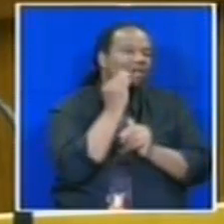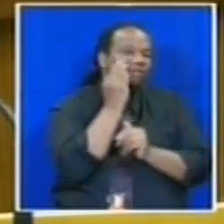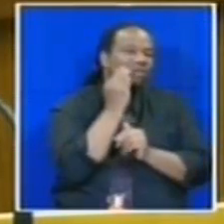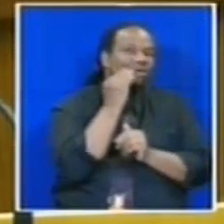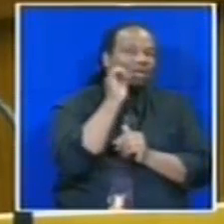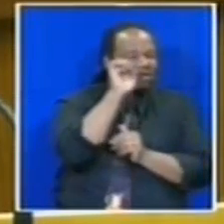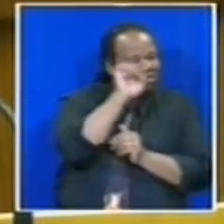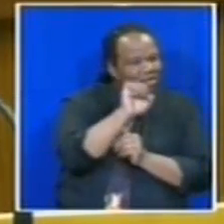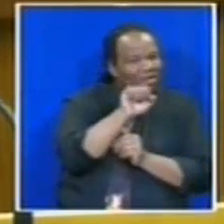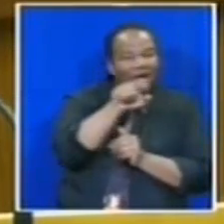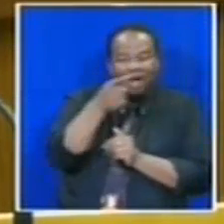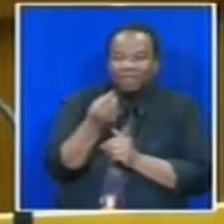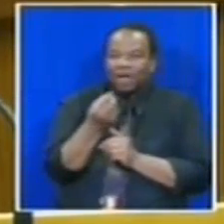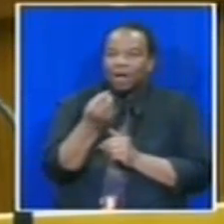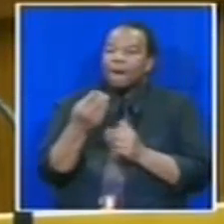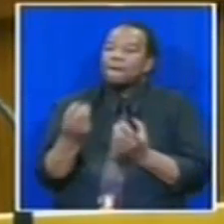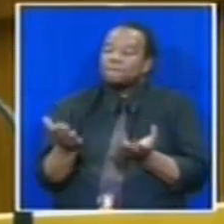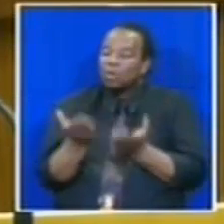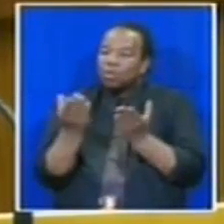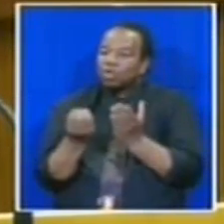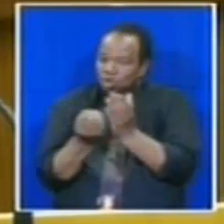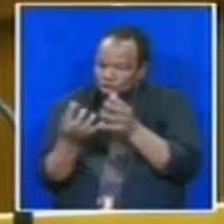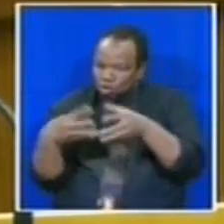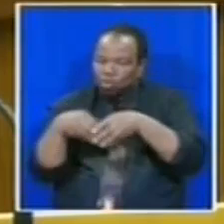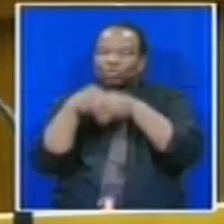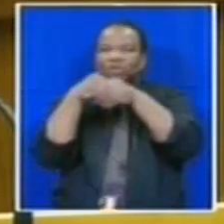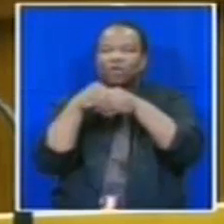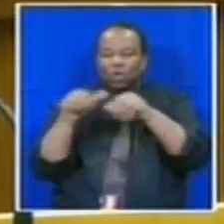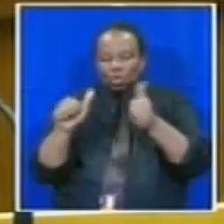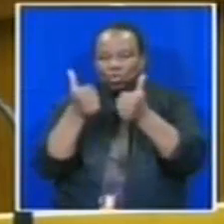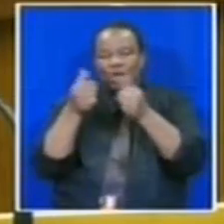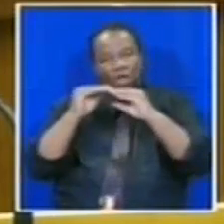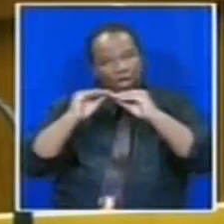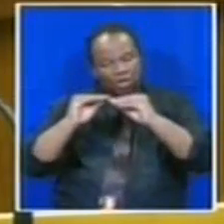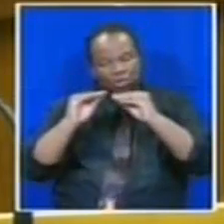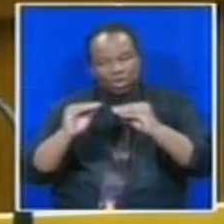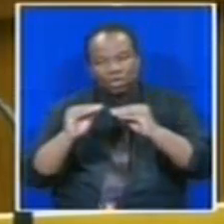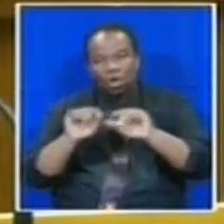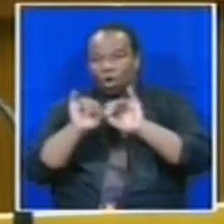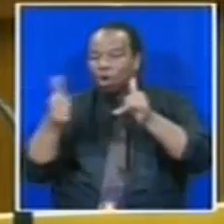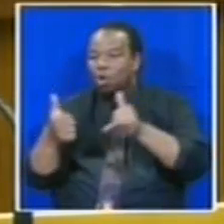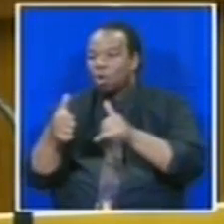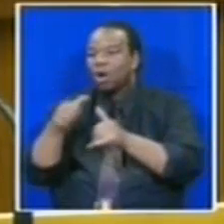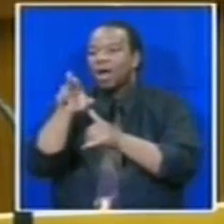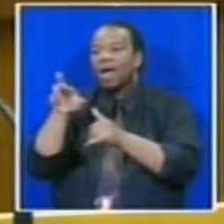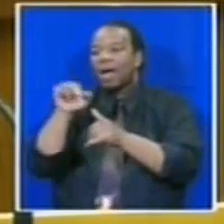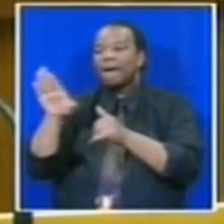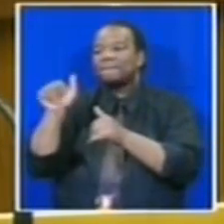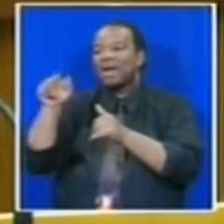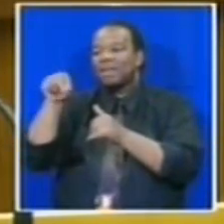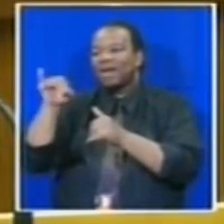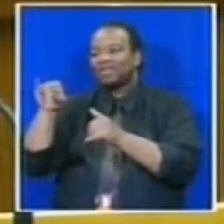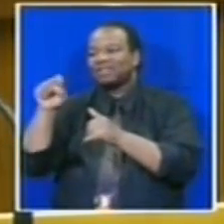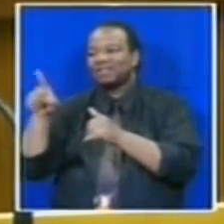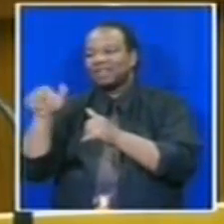promote inclusivity, the quality of education, the pace and pattern of urbanization and housing development,